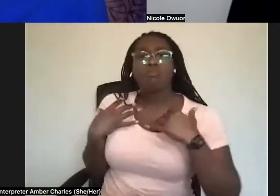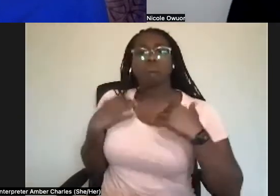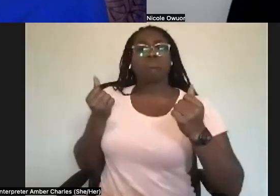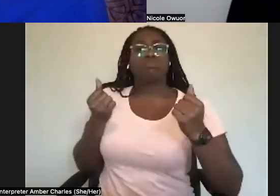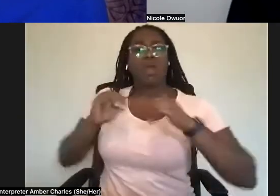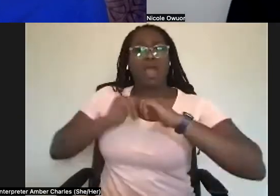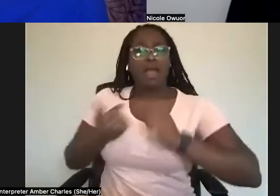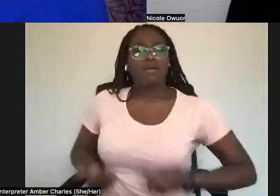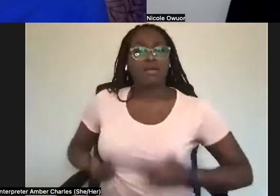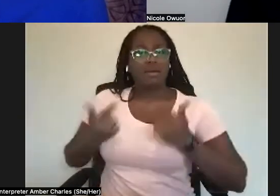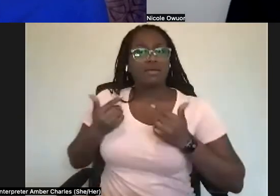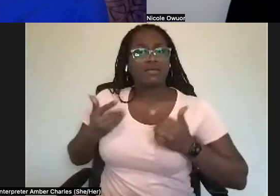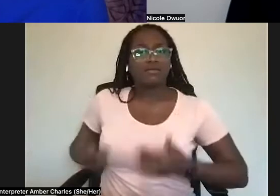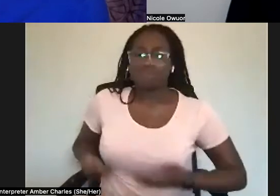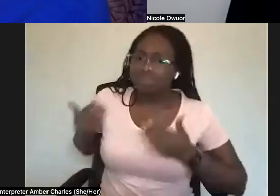their lives.